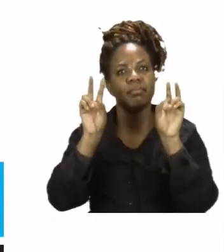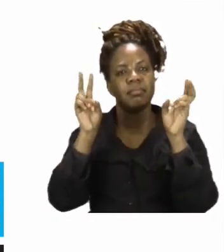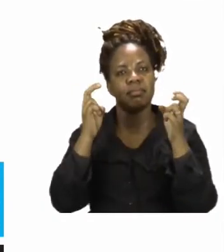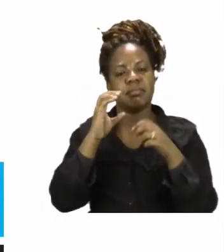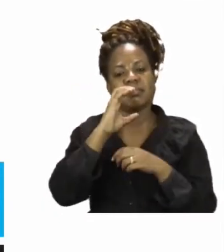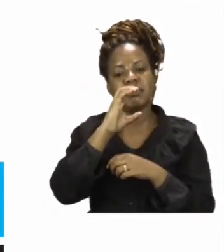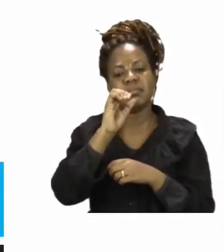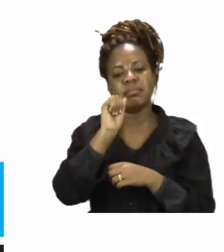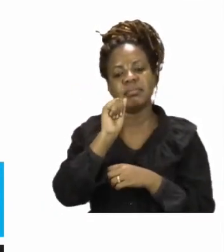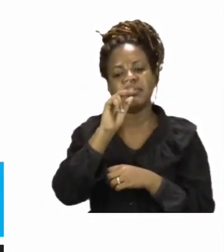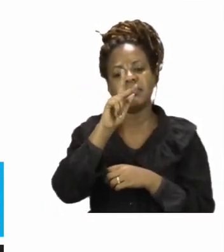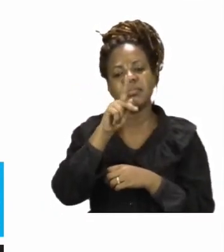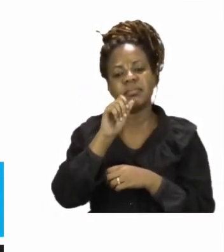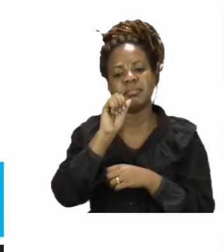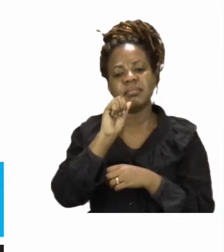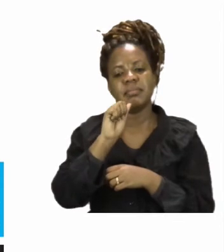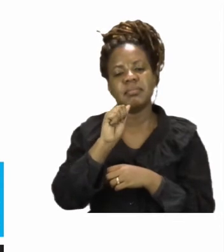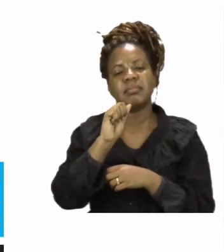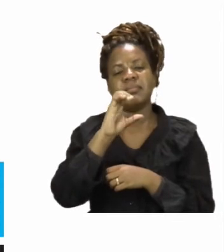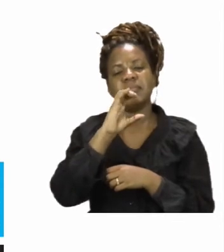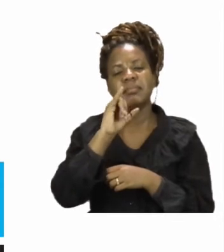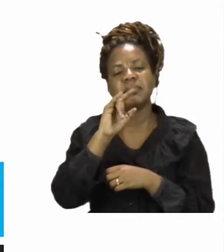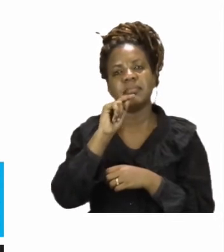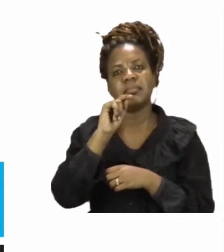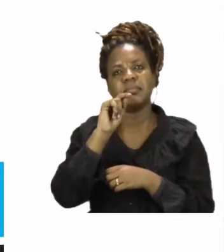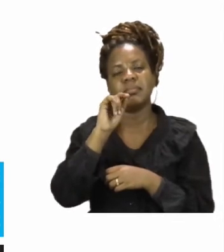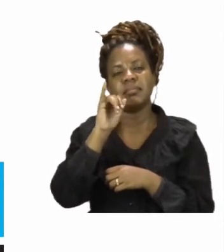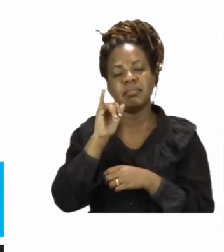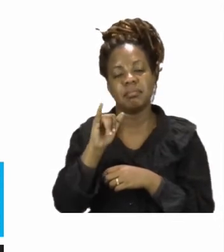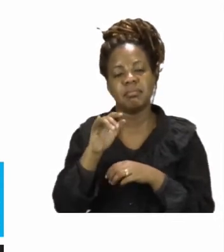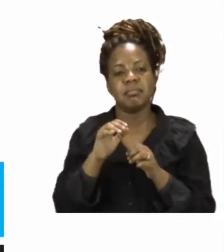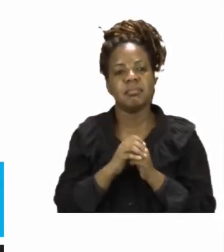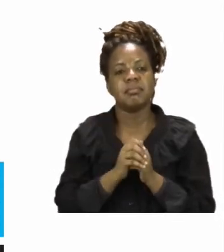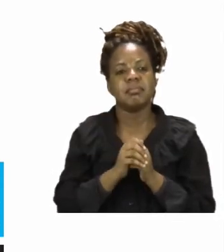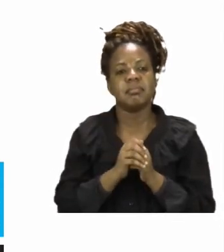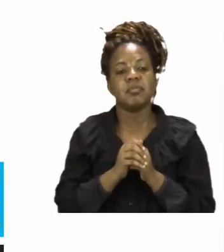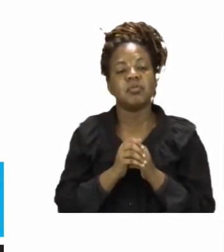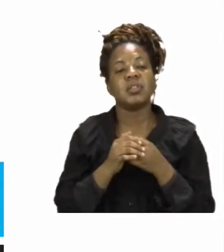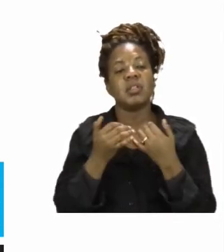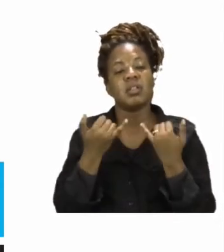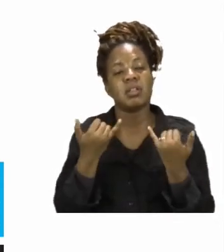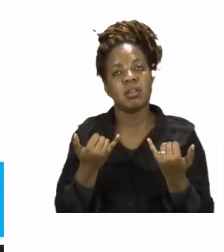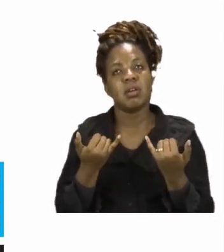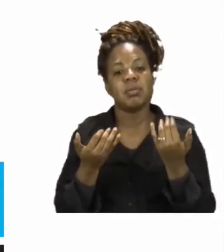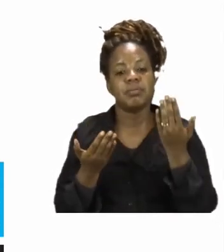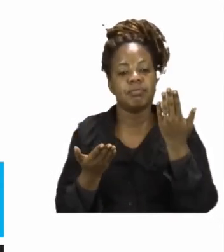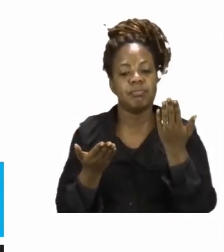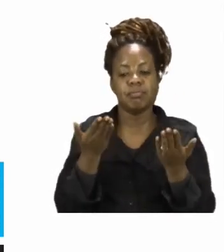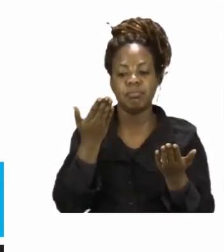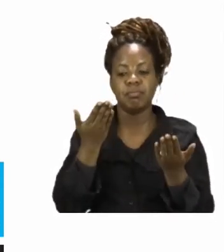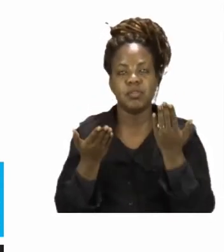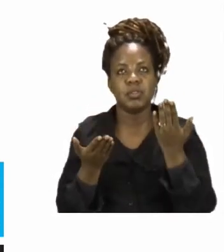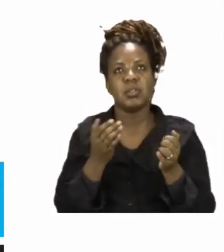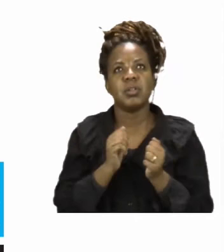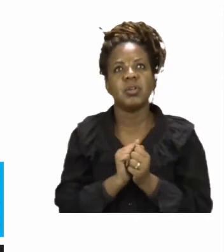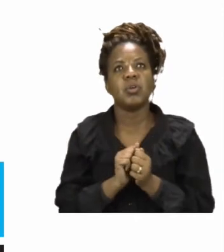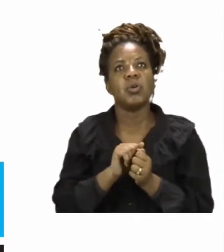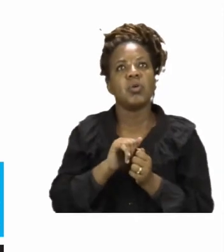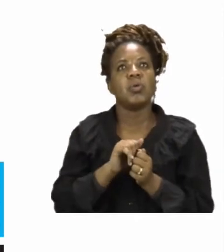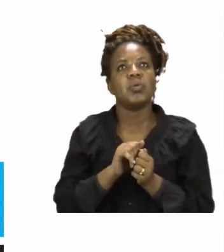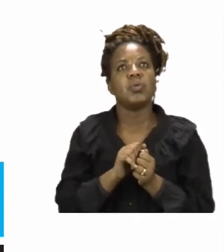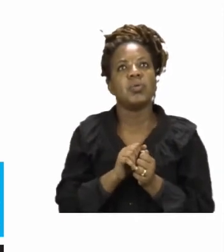talk about the measurement as we are comparing it from one